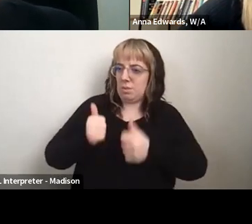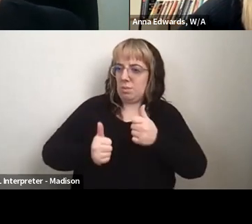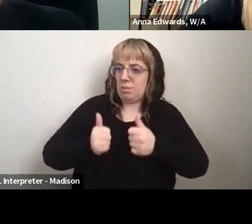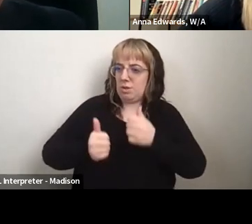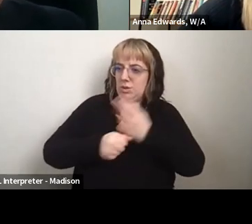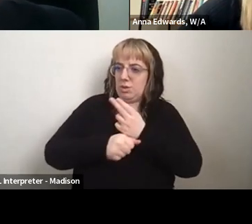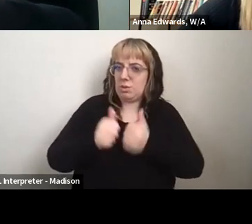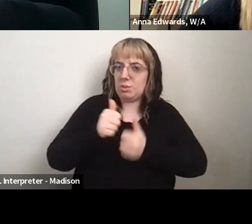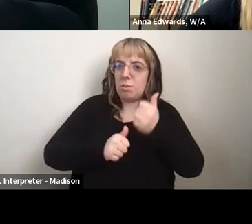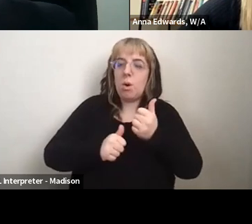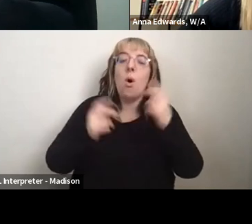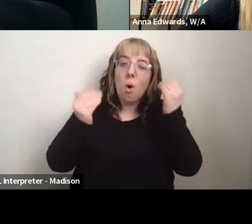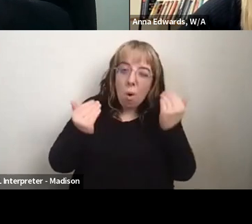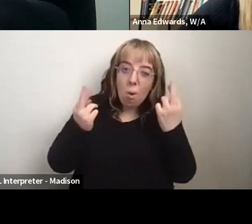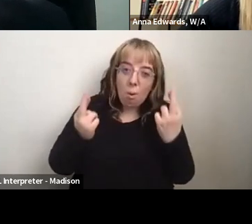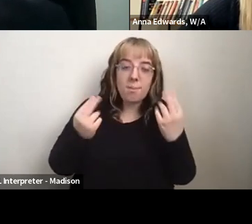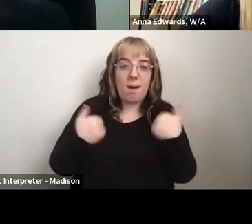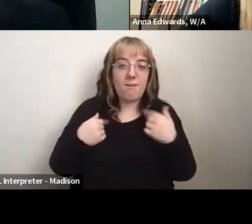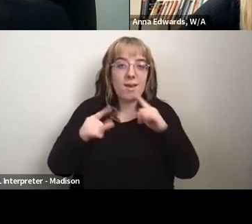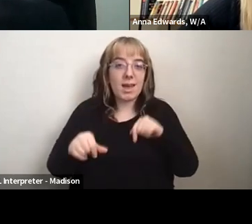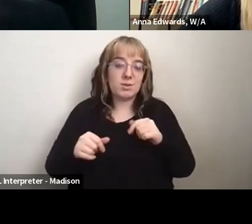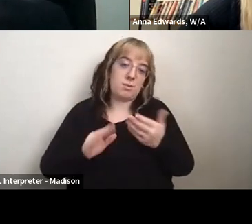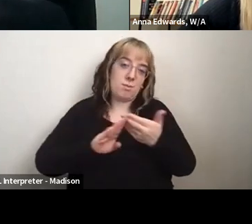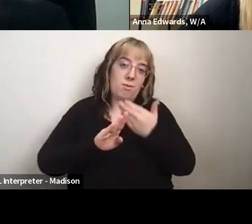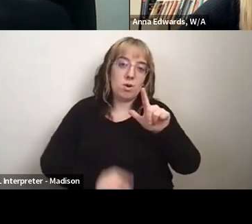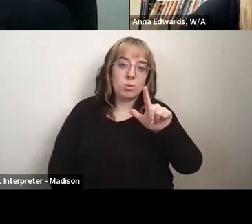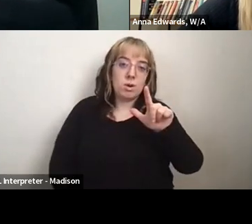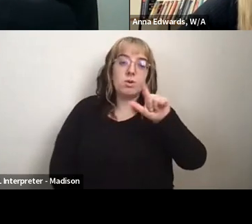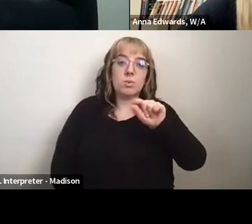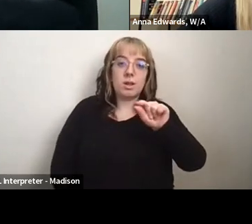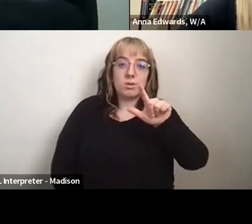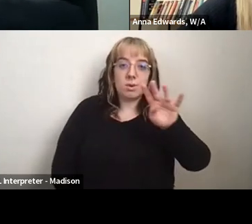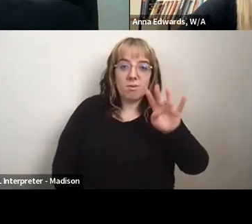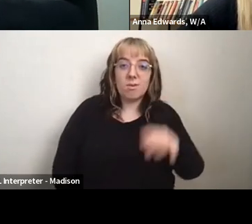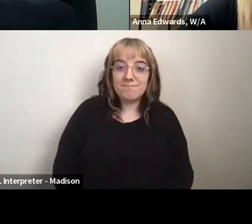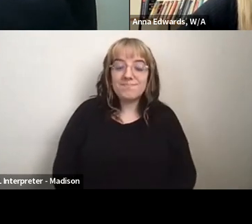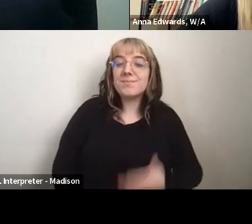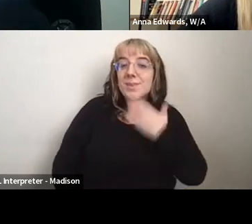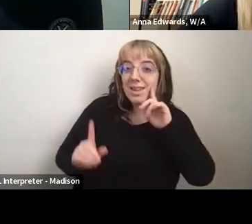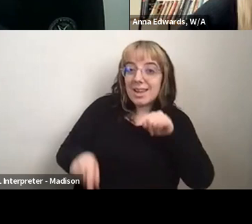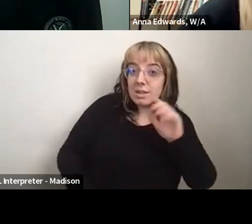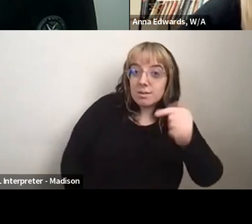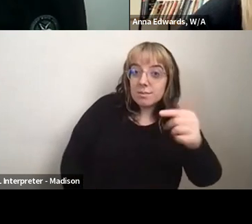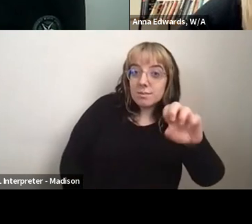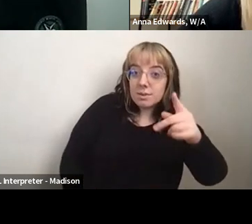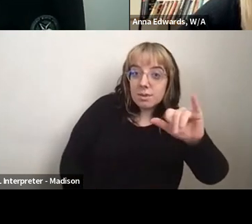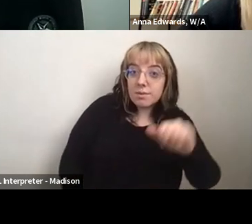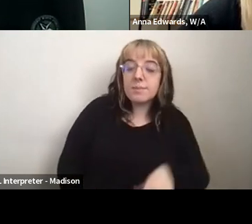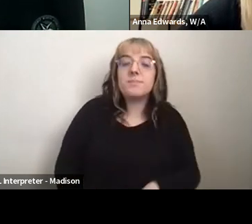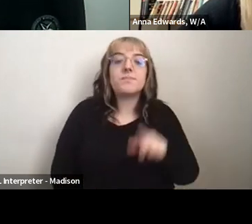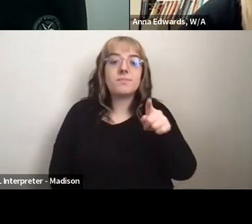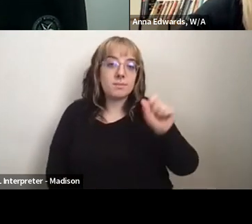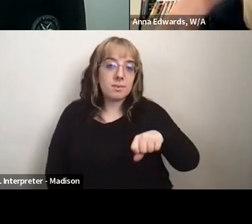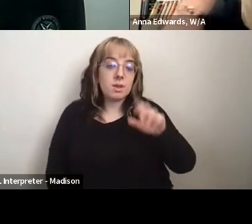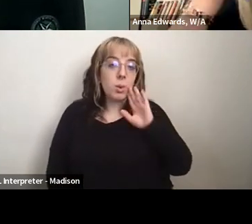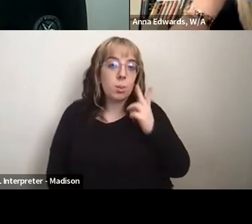we have an answer to that by 2025. Great answer. Sophia? Yeah, I definitely see that there will